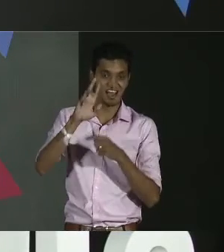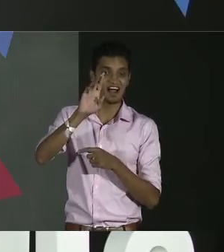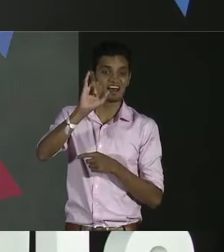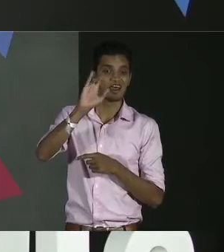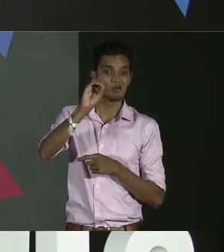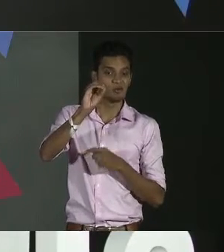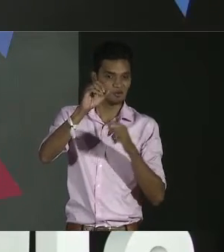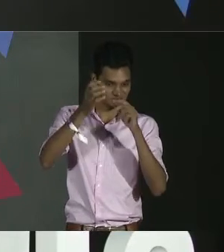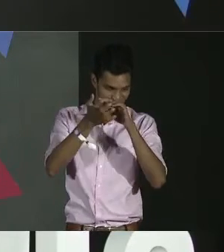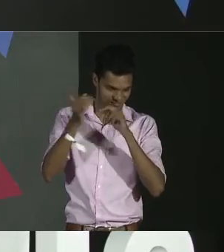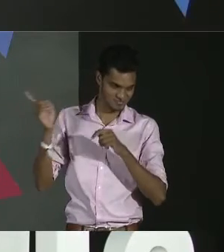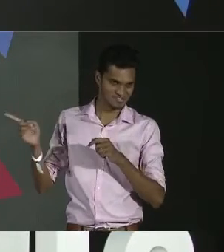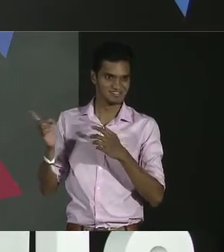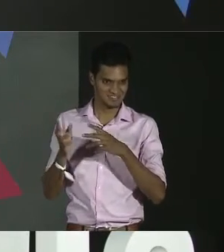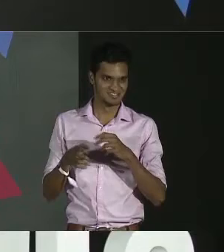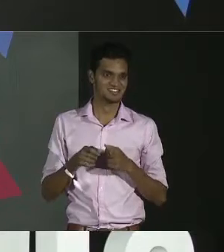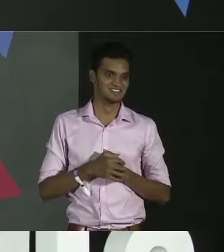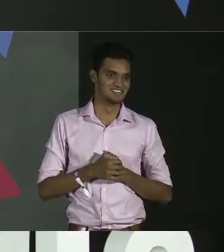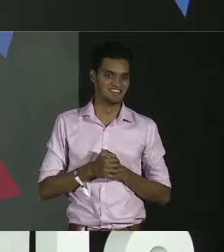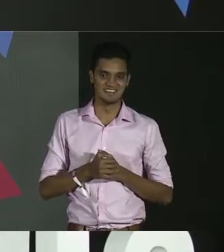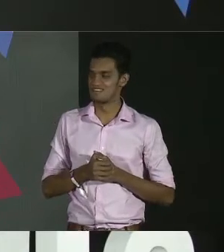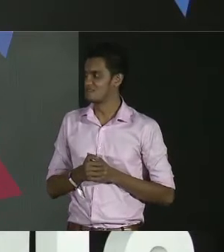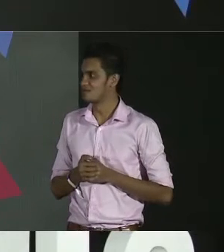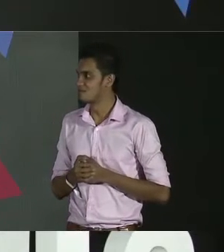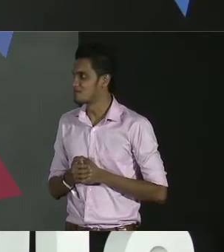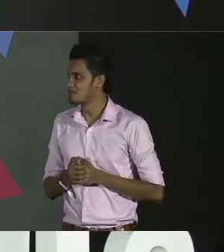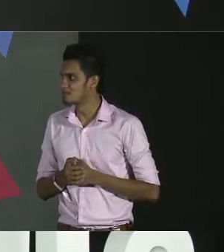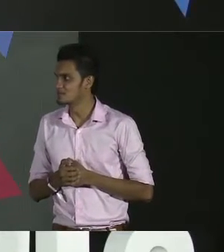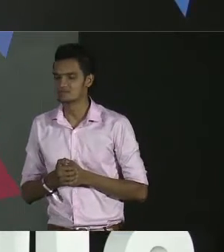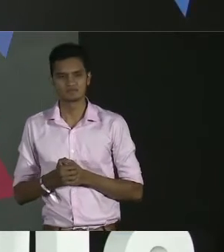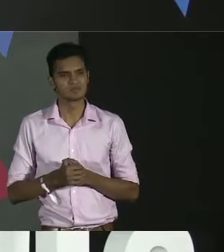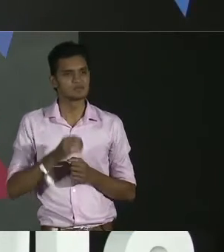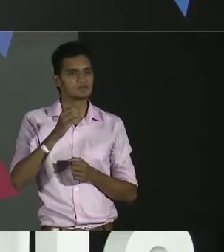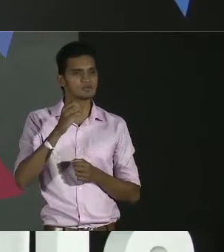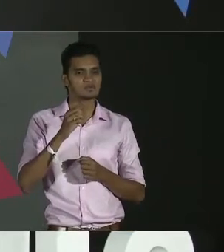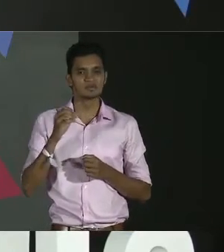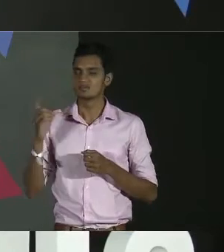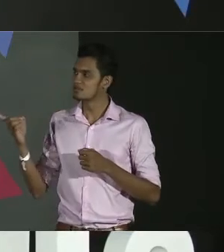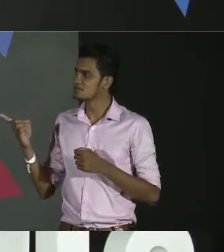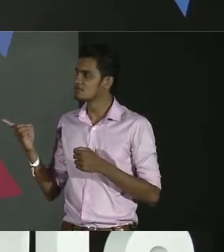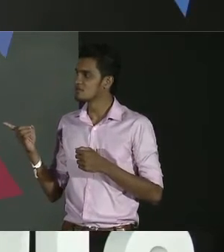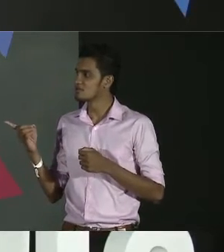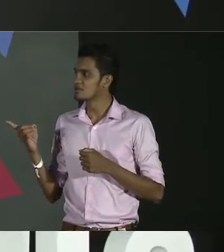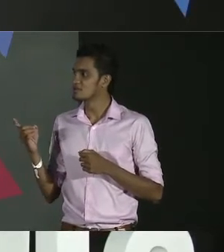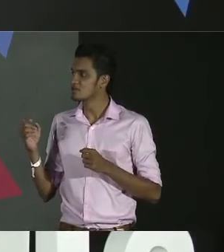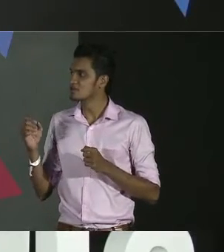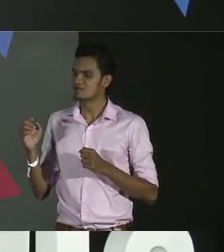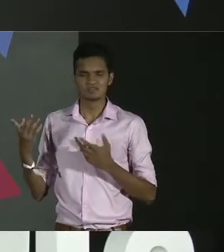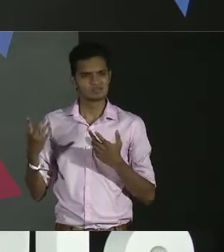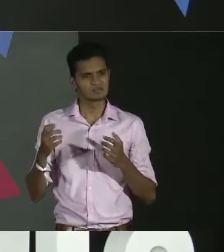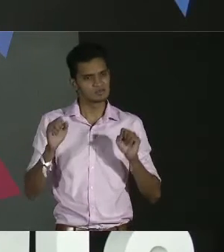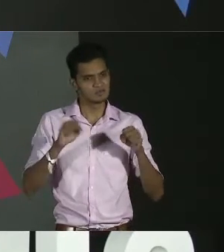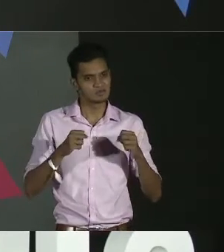A lovely lady I met throughout this journey told me that the Paralympics are the Olympics for athletes who have already overcome life's greatest